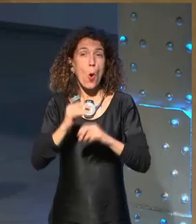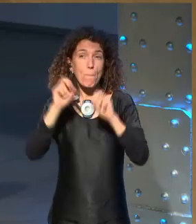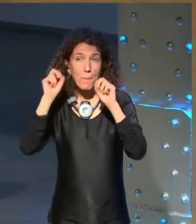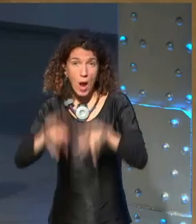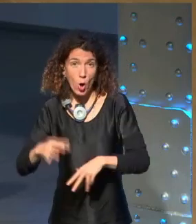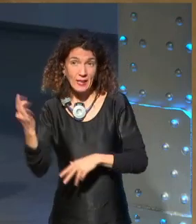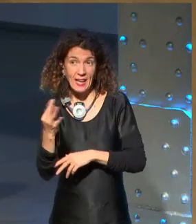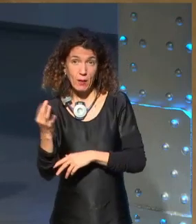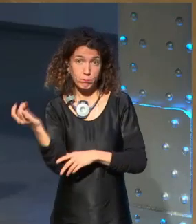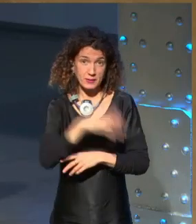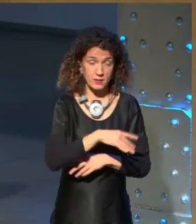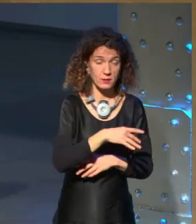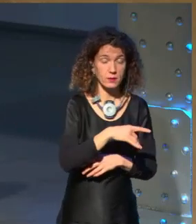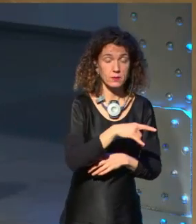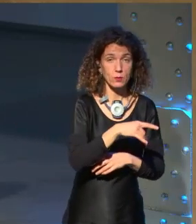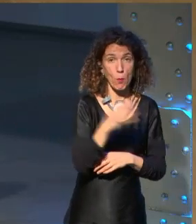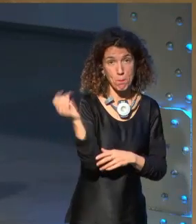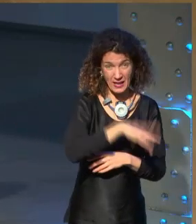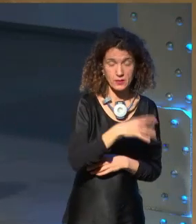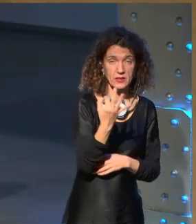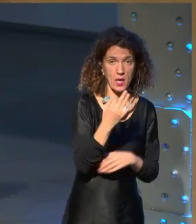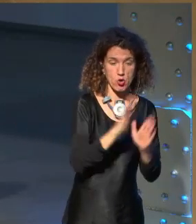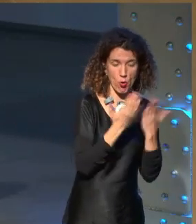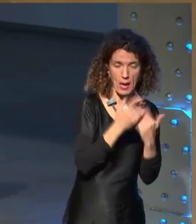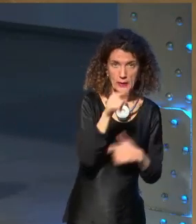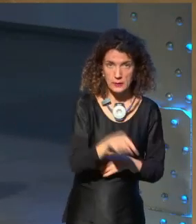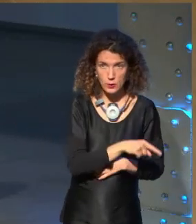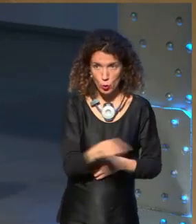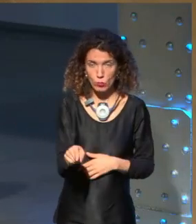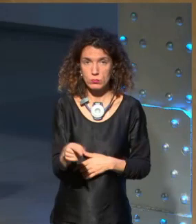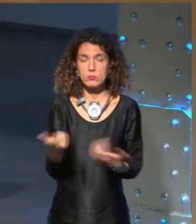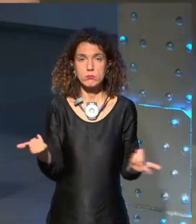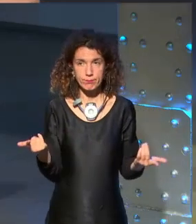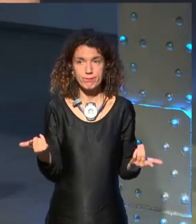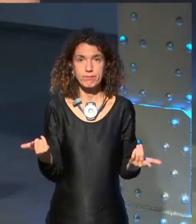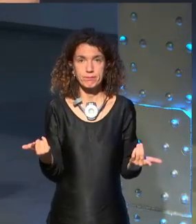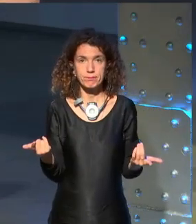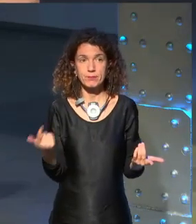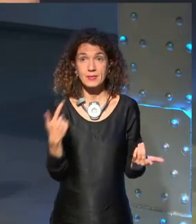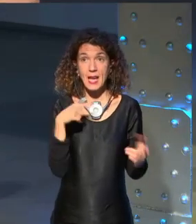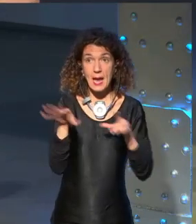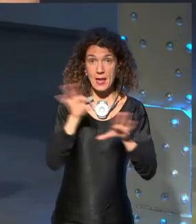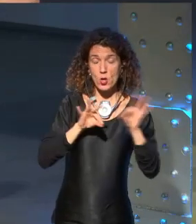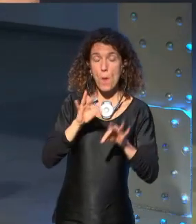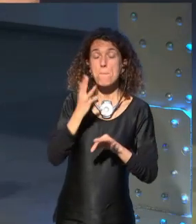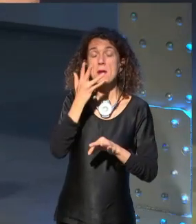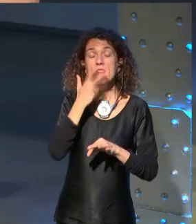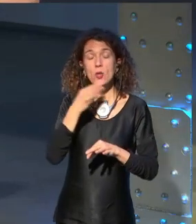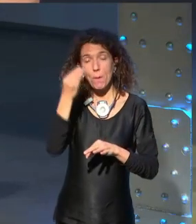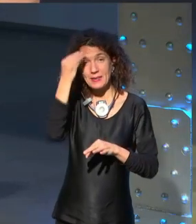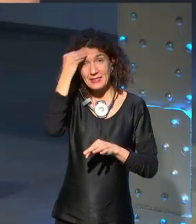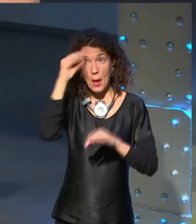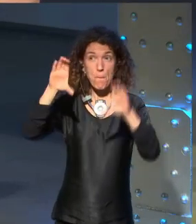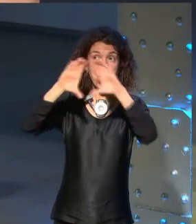your novels depict? If that's the choice, I would opt for the second. For the world, por el mundo